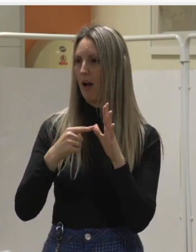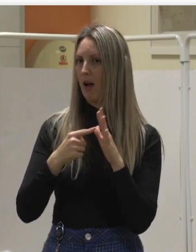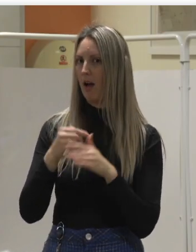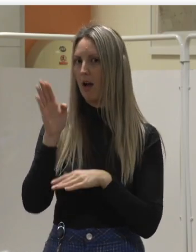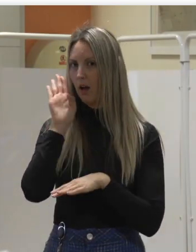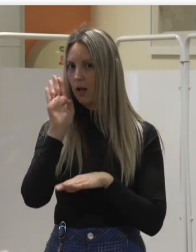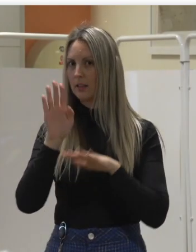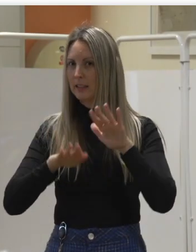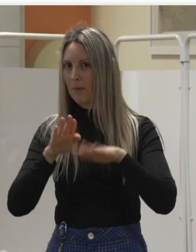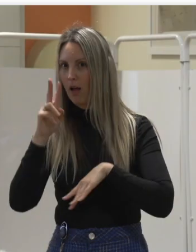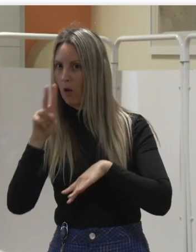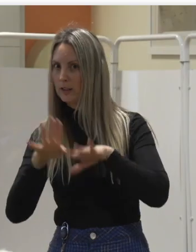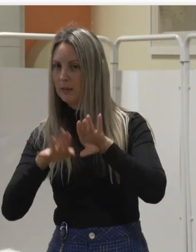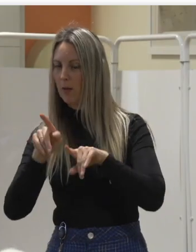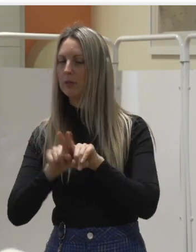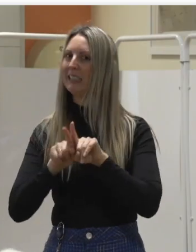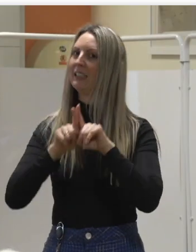similar.